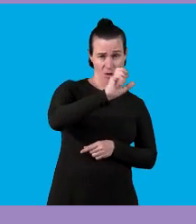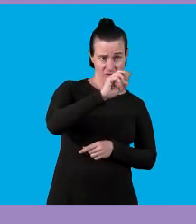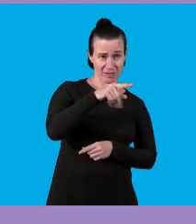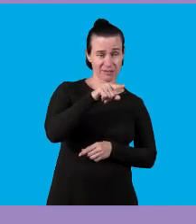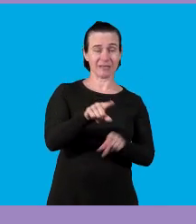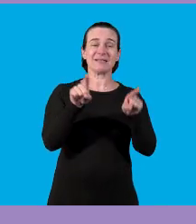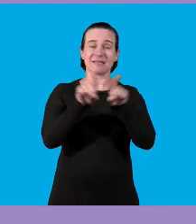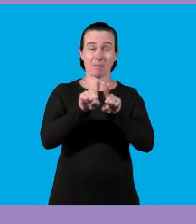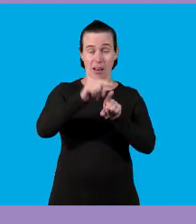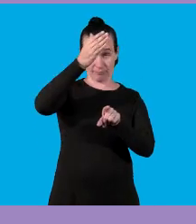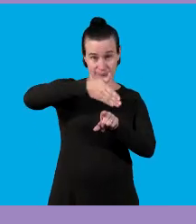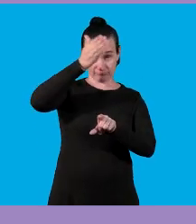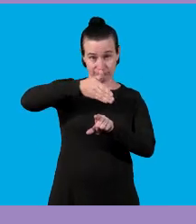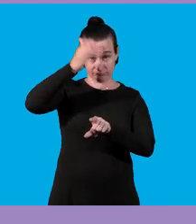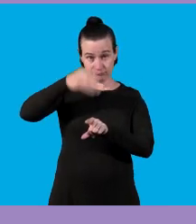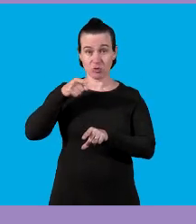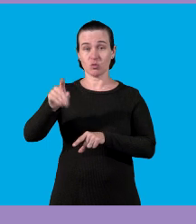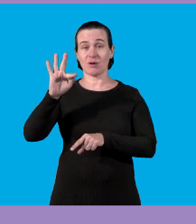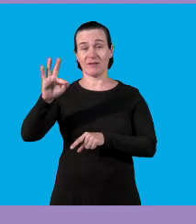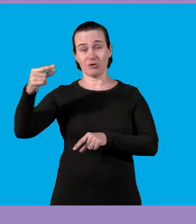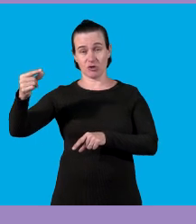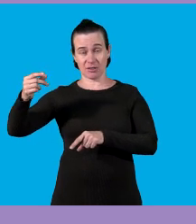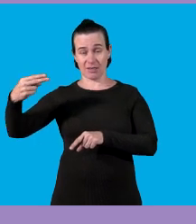PQRS is similar to